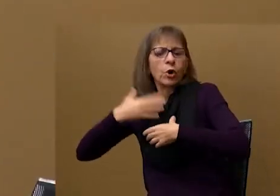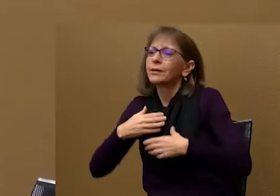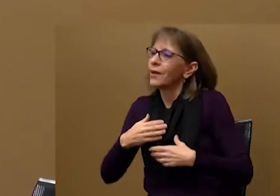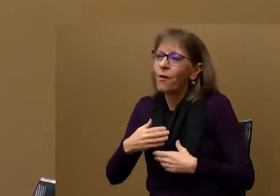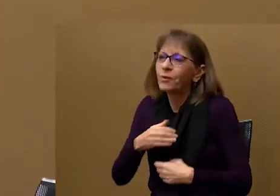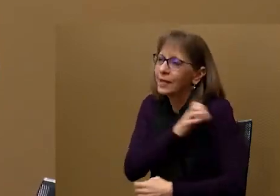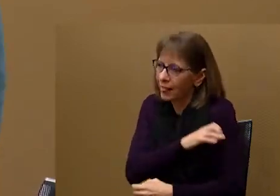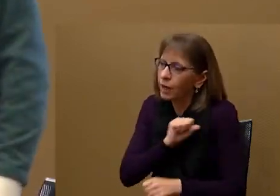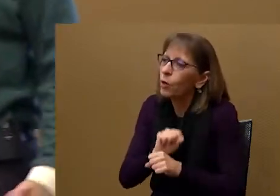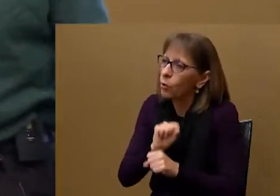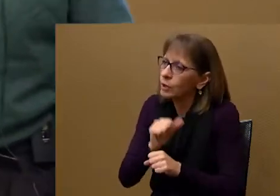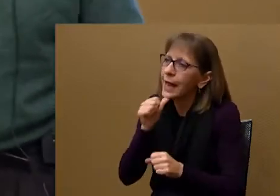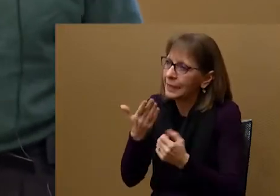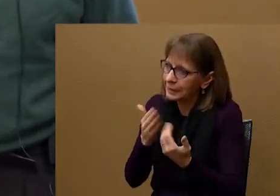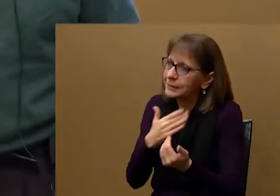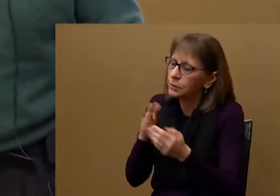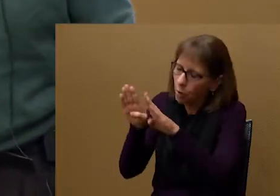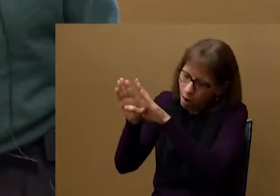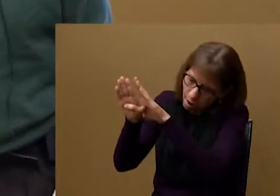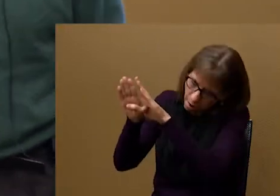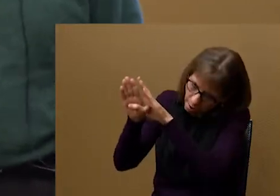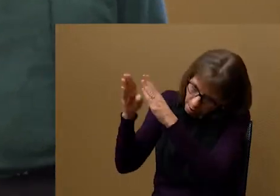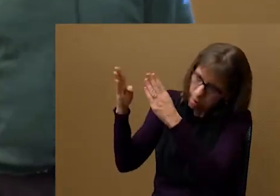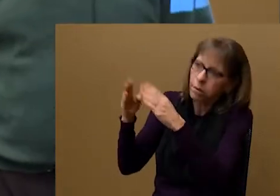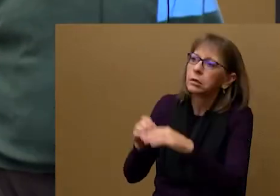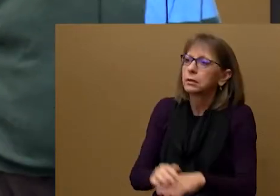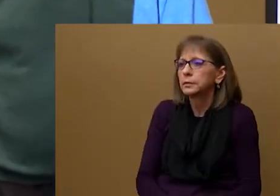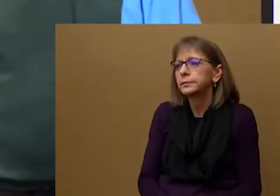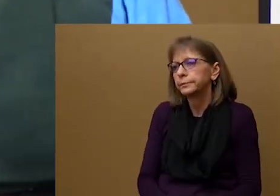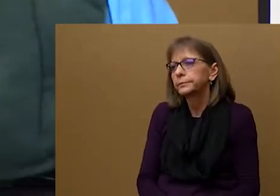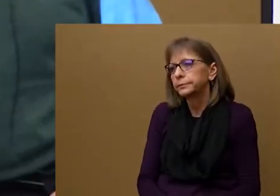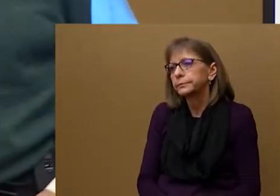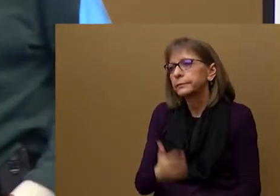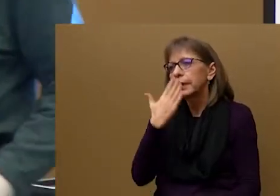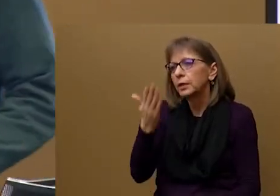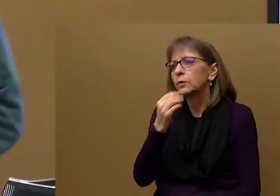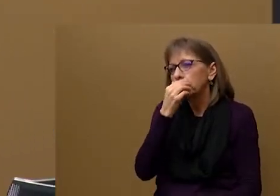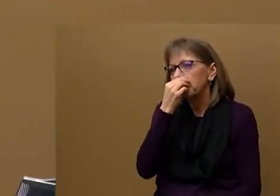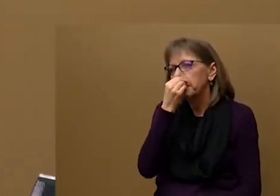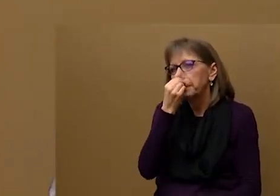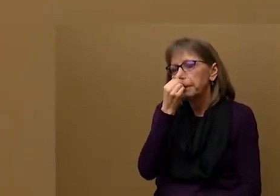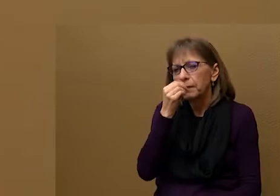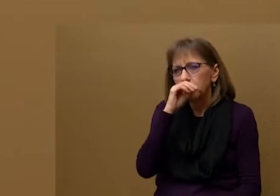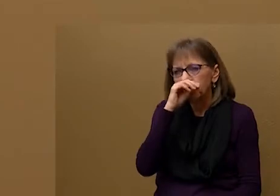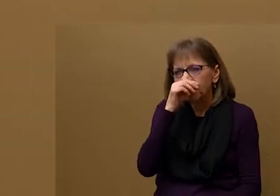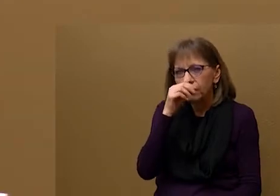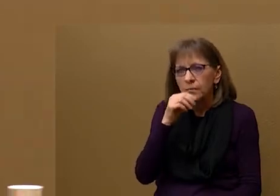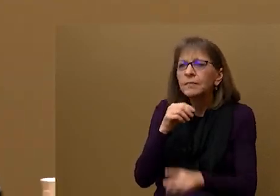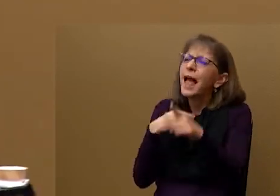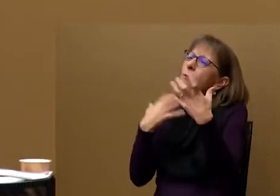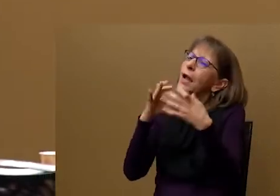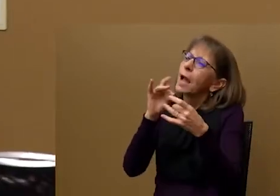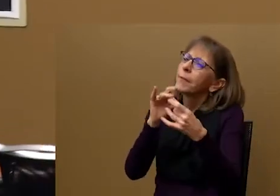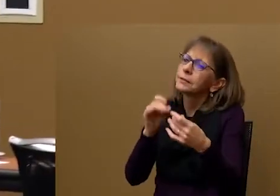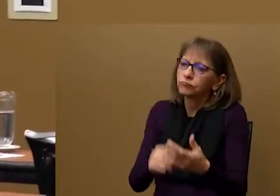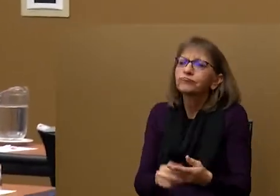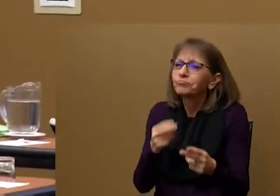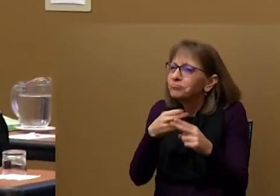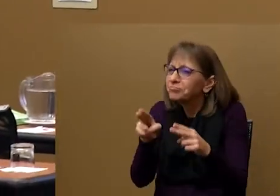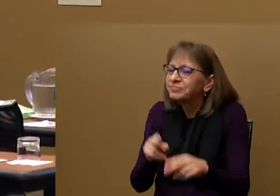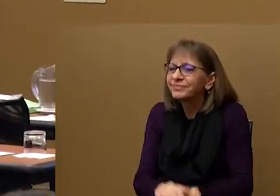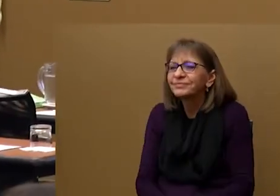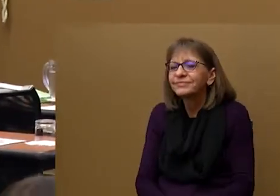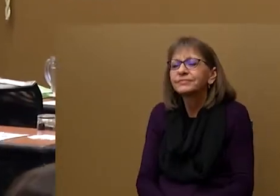to, but yeah, it's clinical work. It's not easy. Thank you. Let's move on then. I